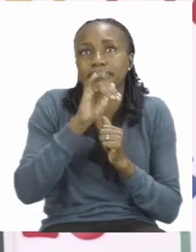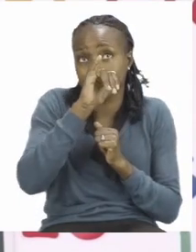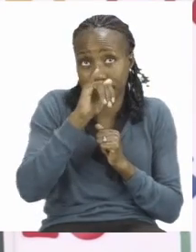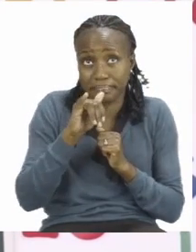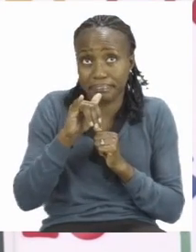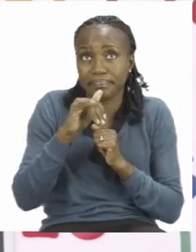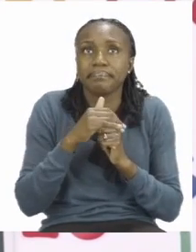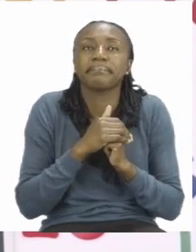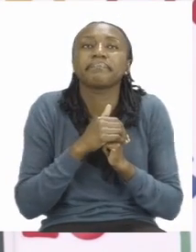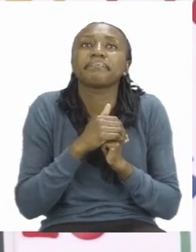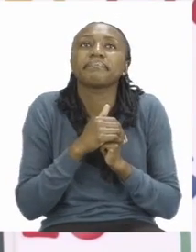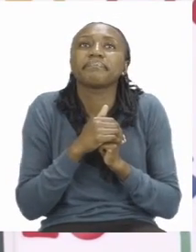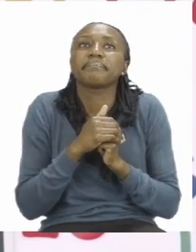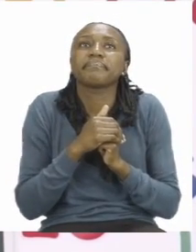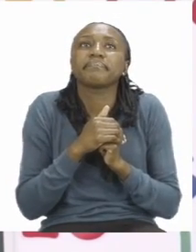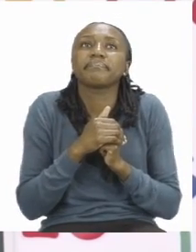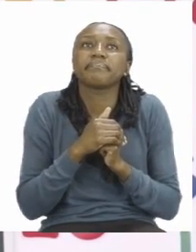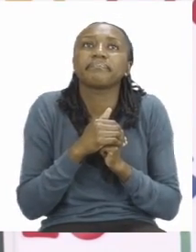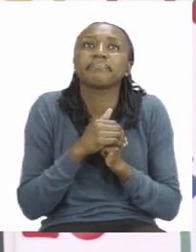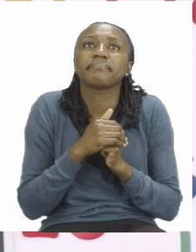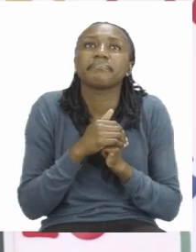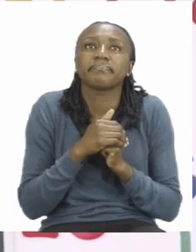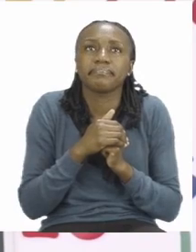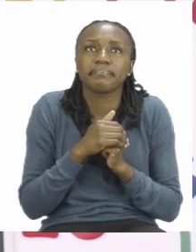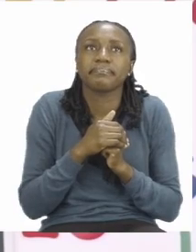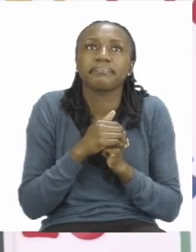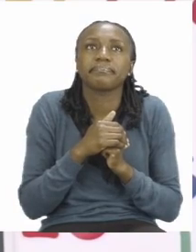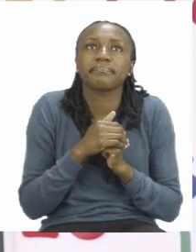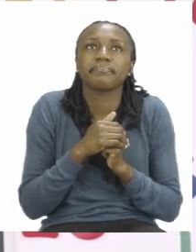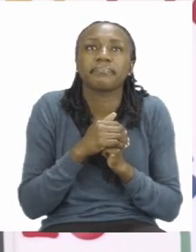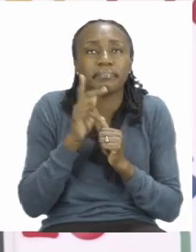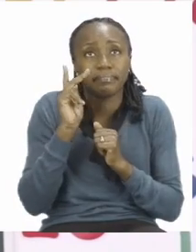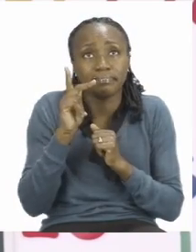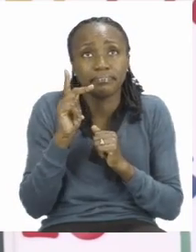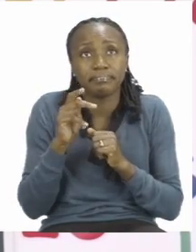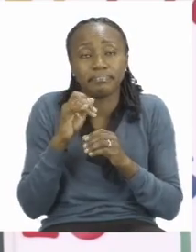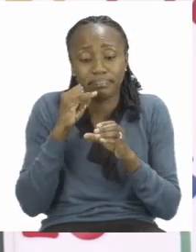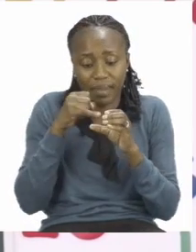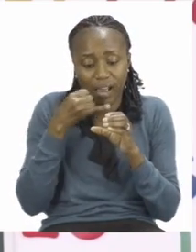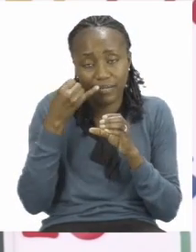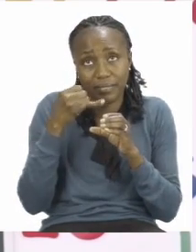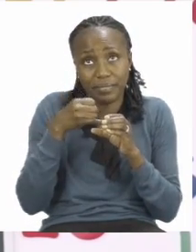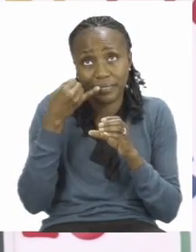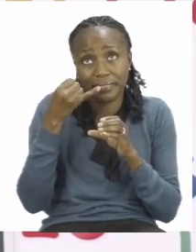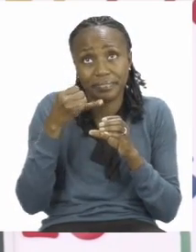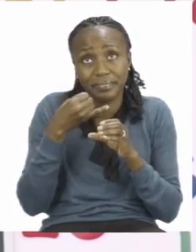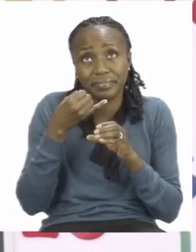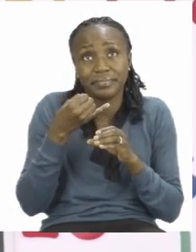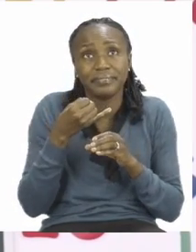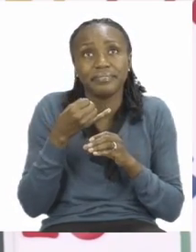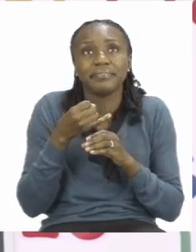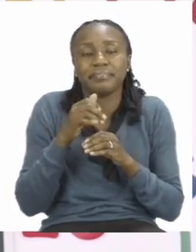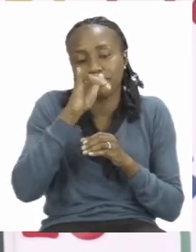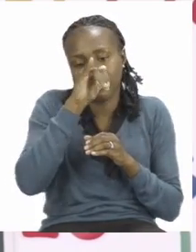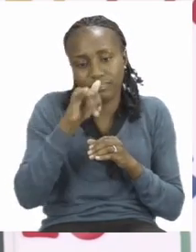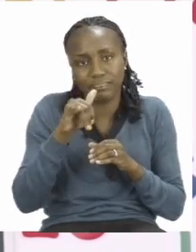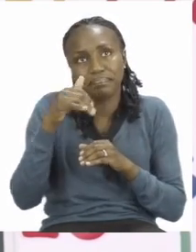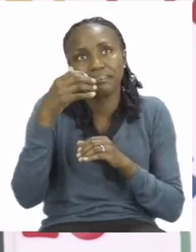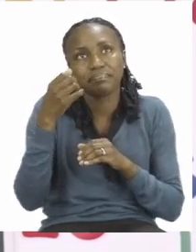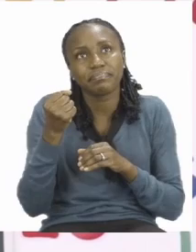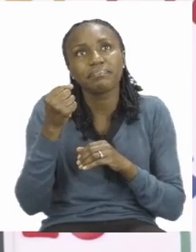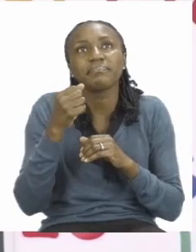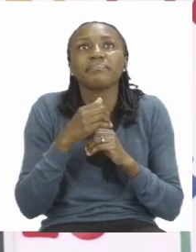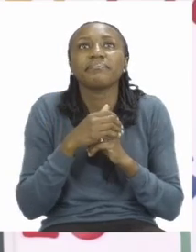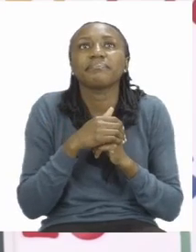yi sound, but we still need to circle him because he's there. Then we have the word yogurt.